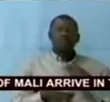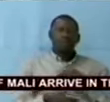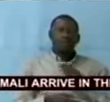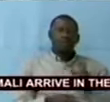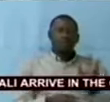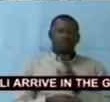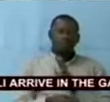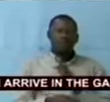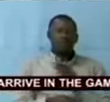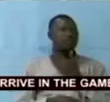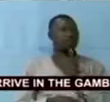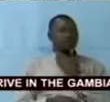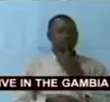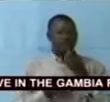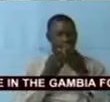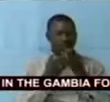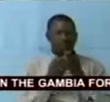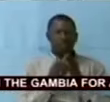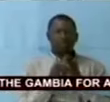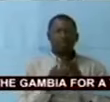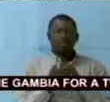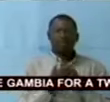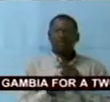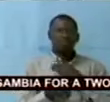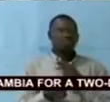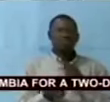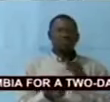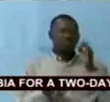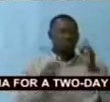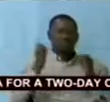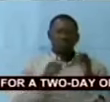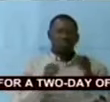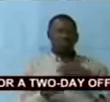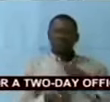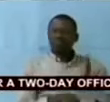will simply say there was a travesty of justice in the case.